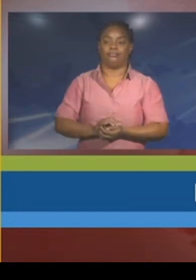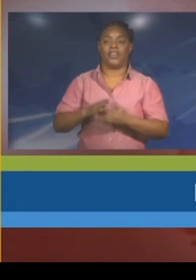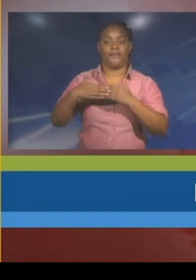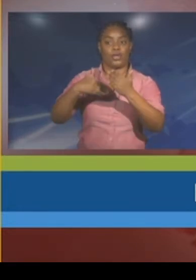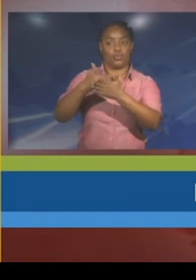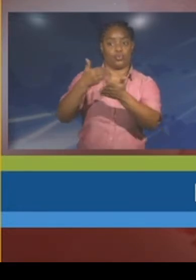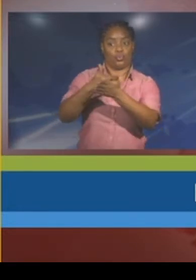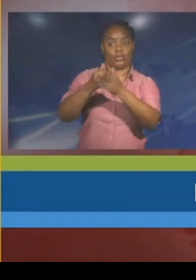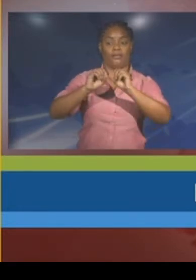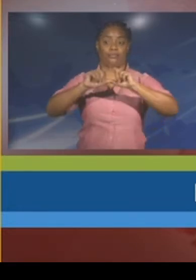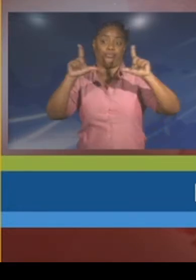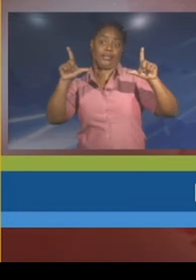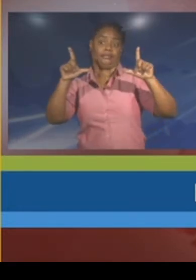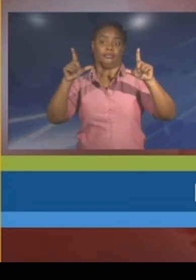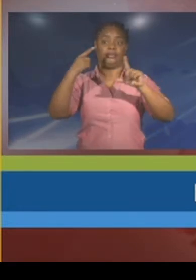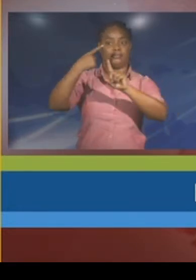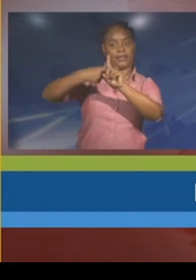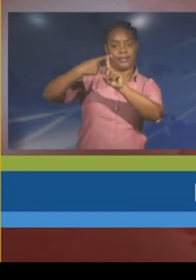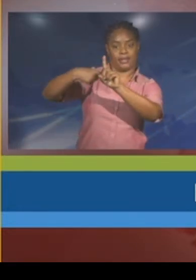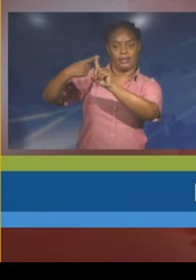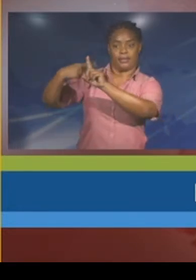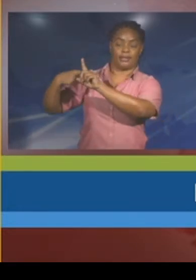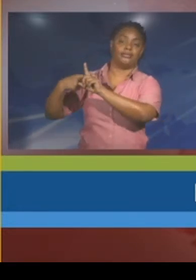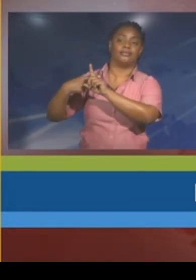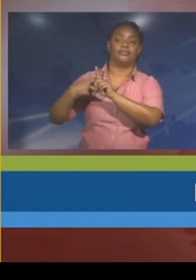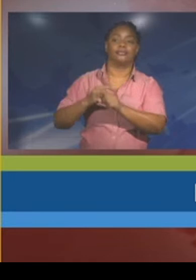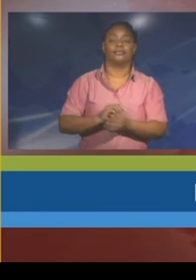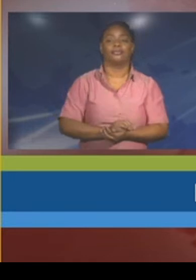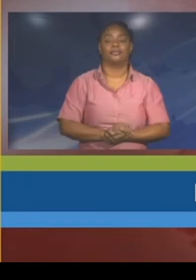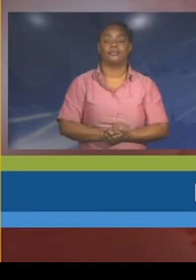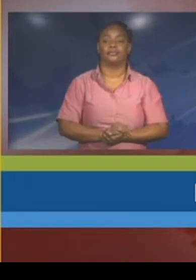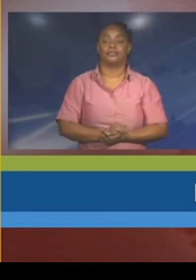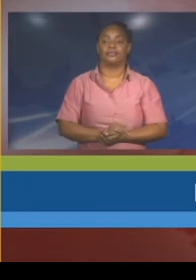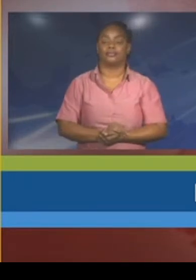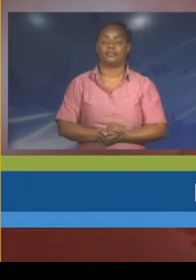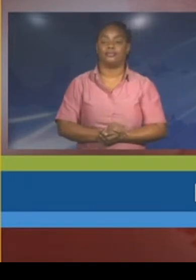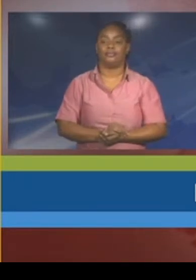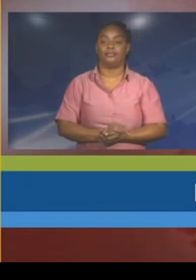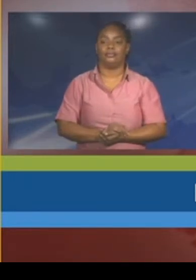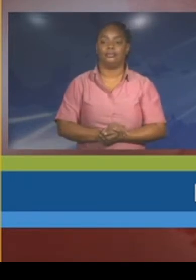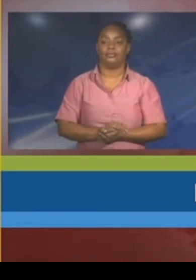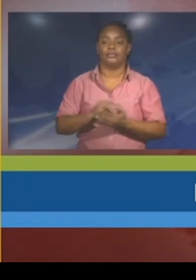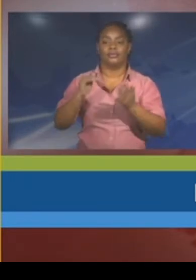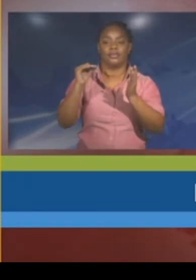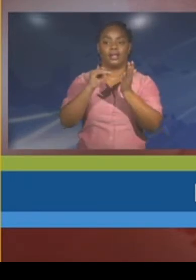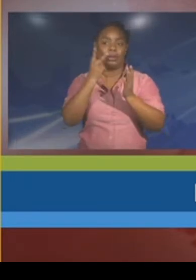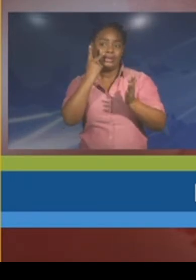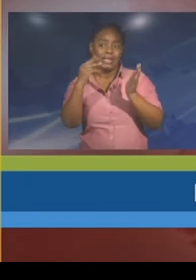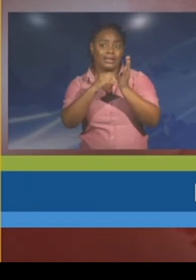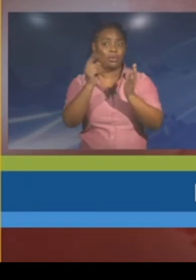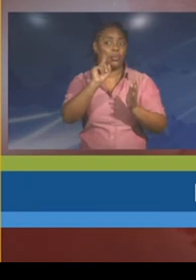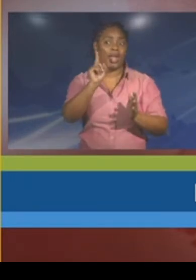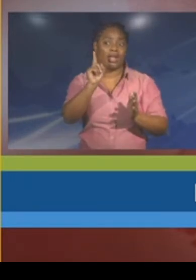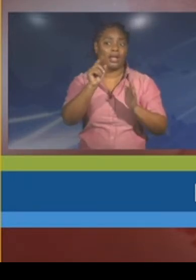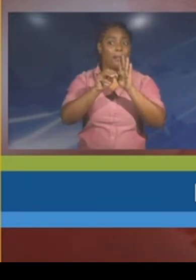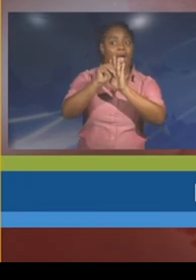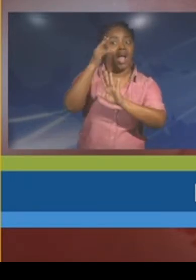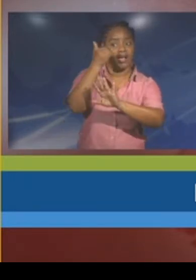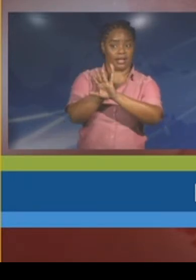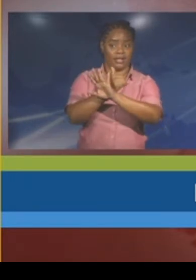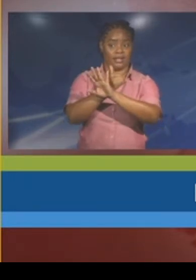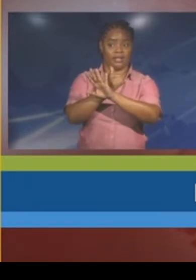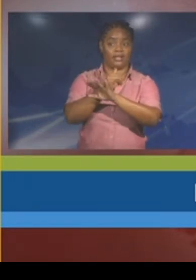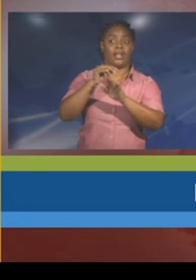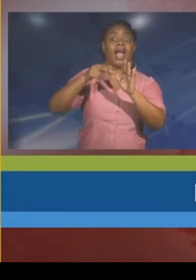the monthly aggregates. And looking at the monthly aggregates again, we see where May was considerably higher